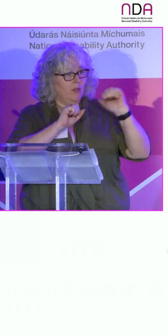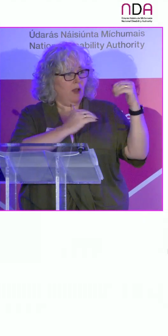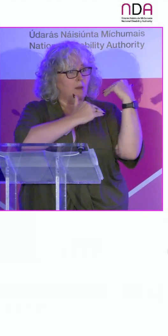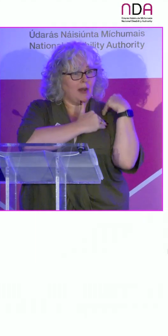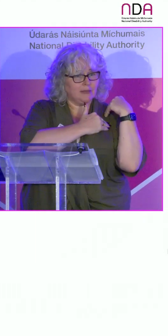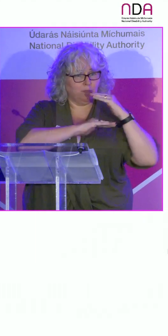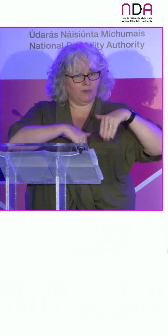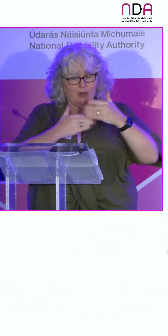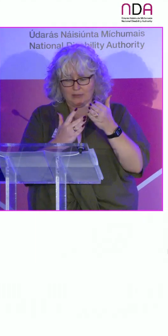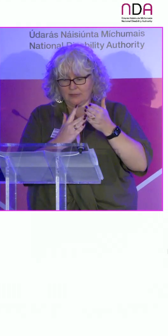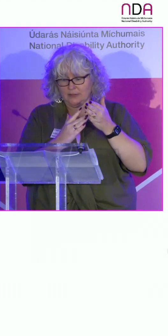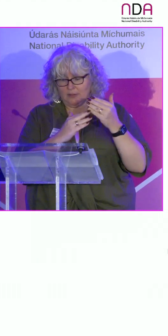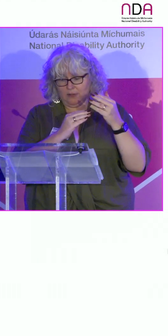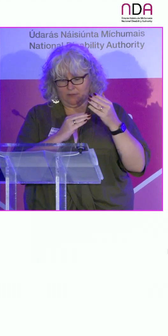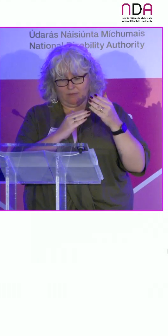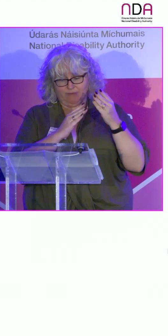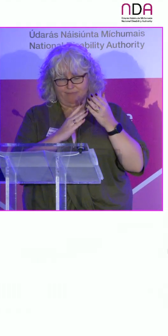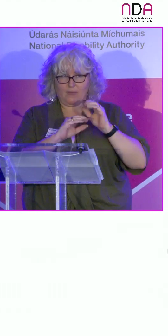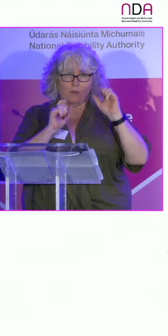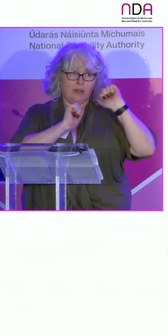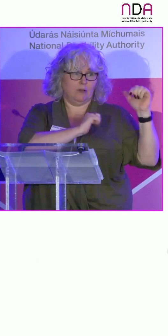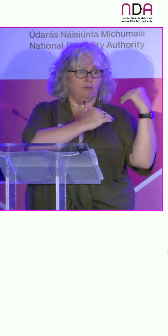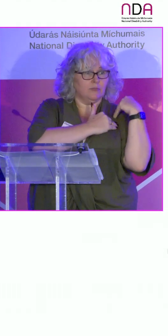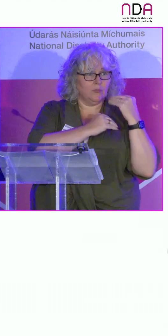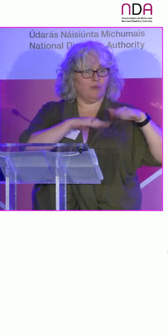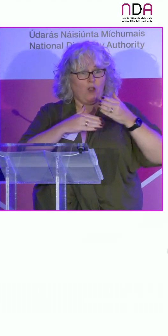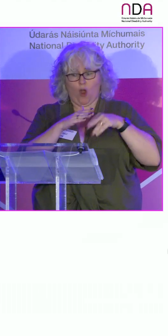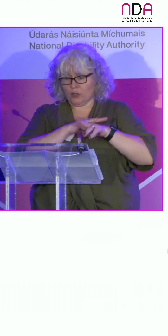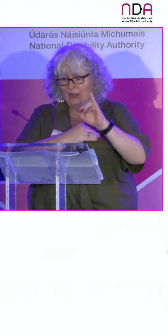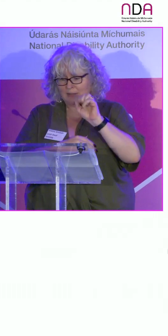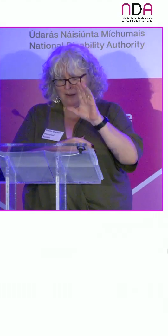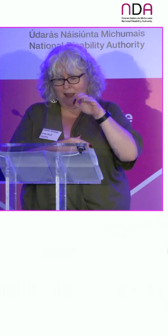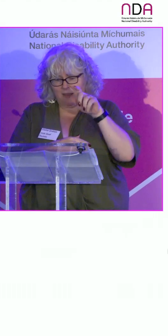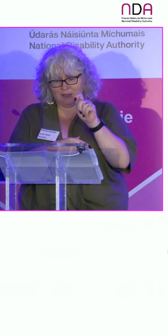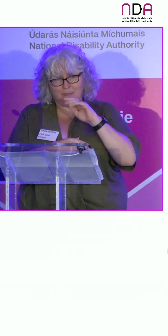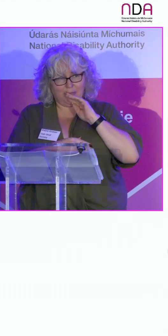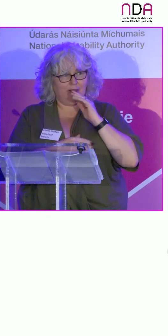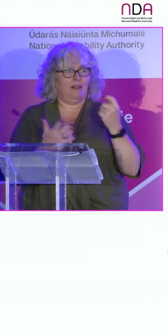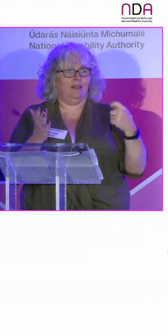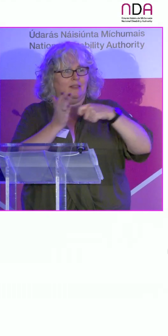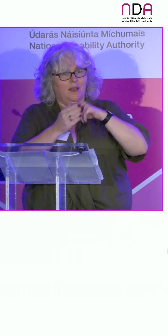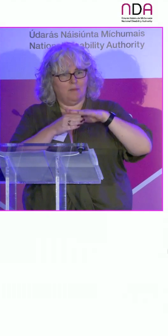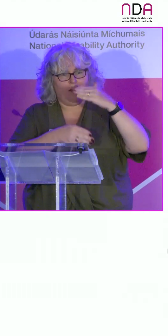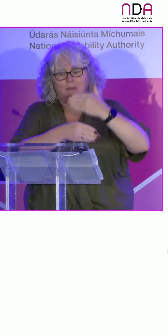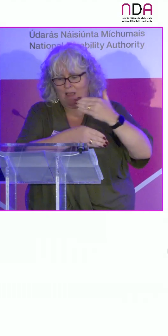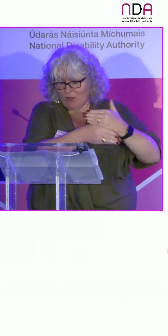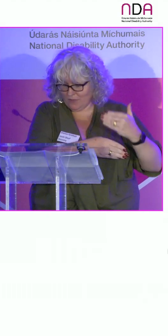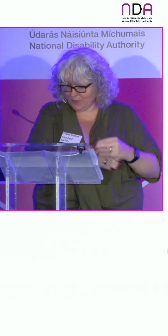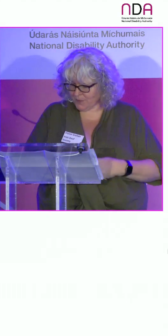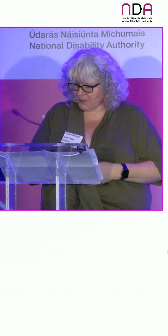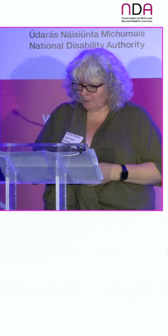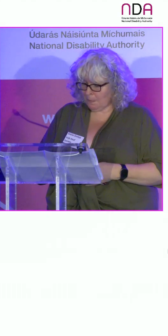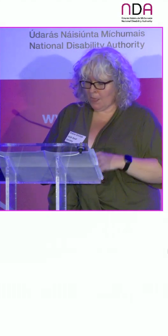are still not aware of their obligations under the ISL Act to provide access